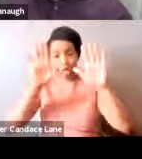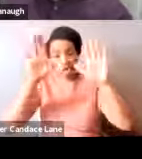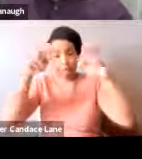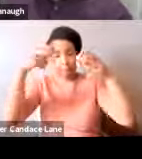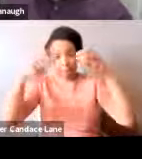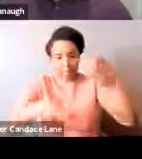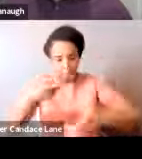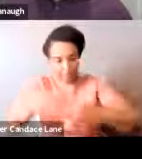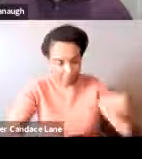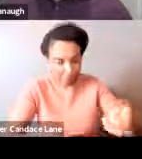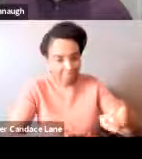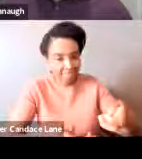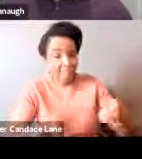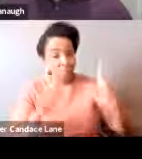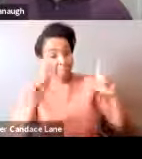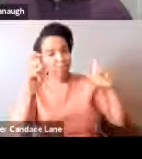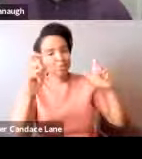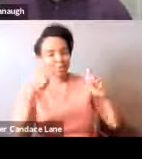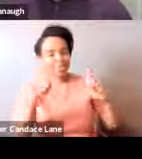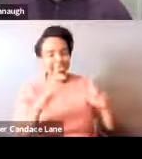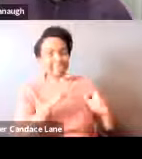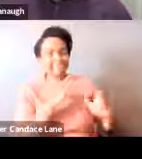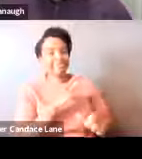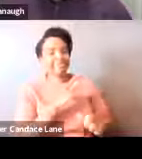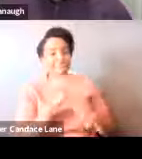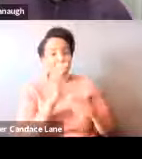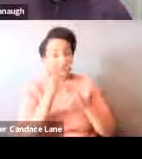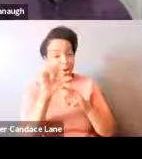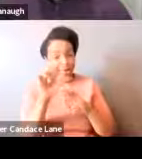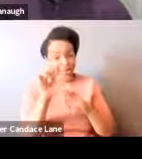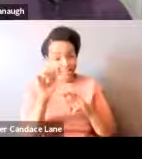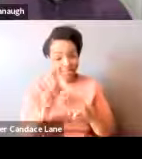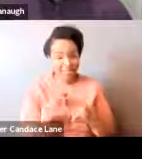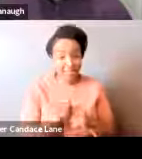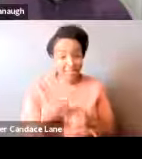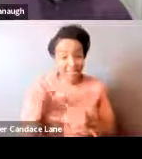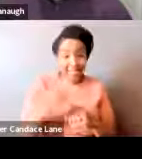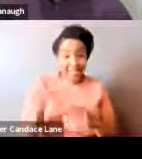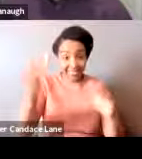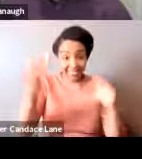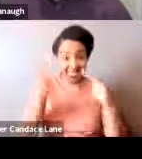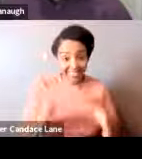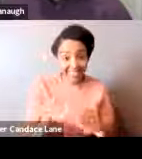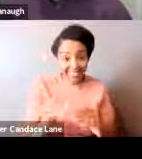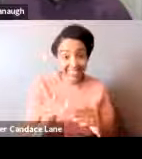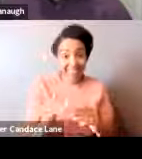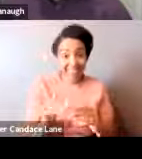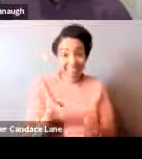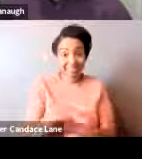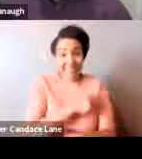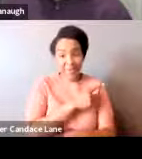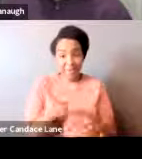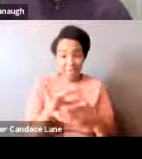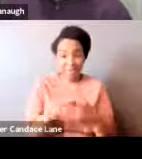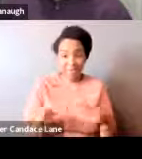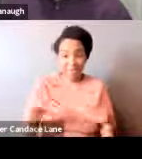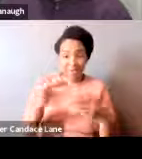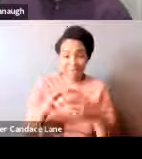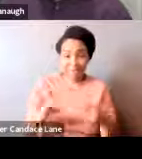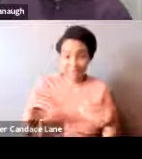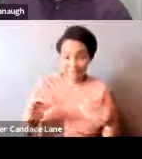amazing. Now the next poem really is an invention, but not the person. Elio